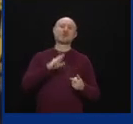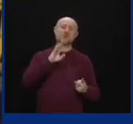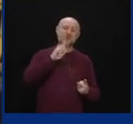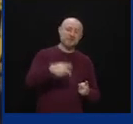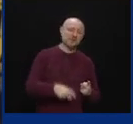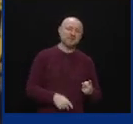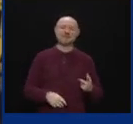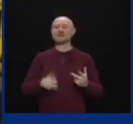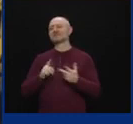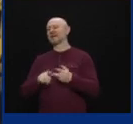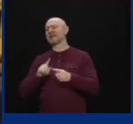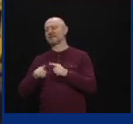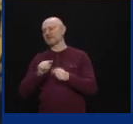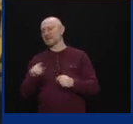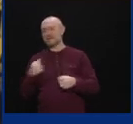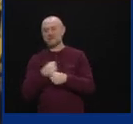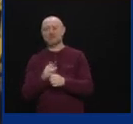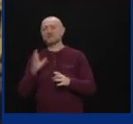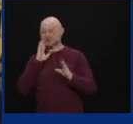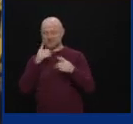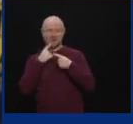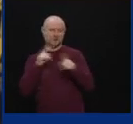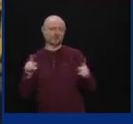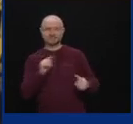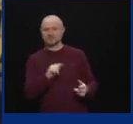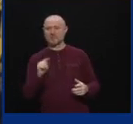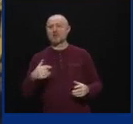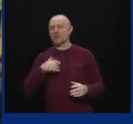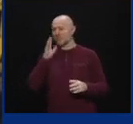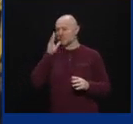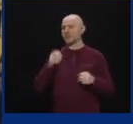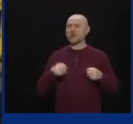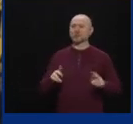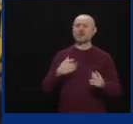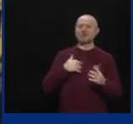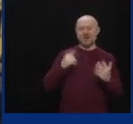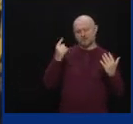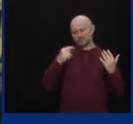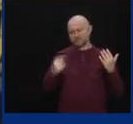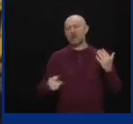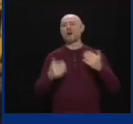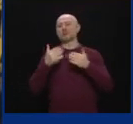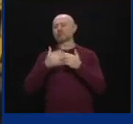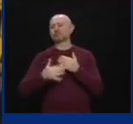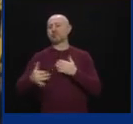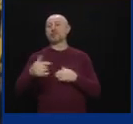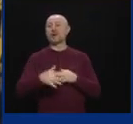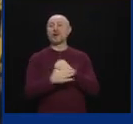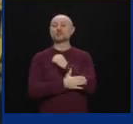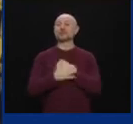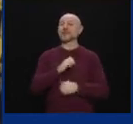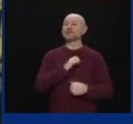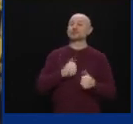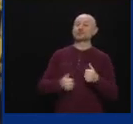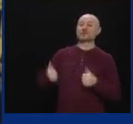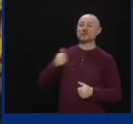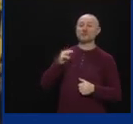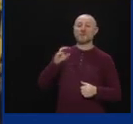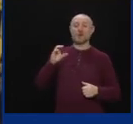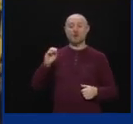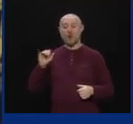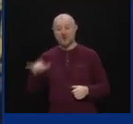this happen. And we know that you're going to have many more opportunities to do more. And County Executive McCoy, great to see you. Simon John